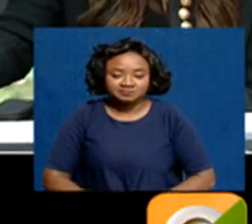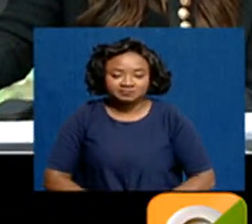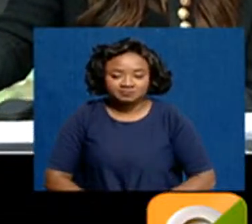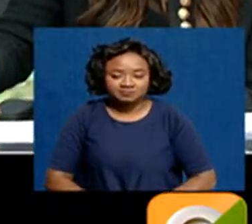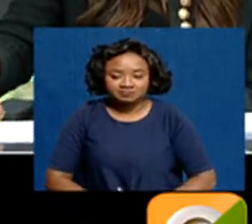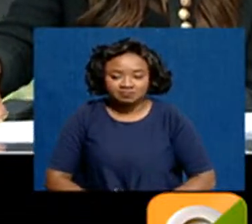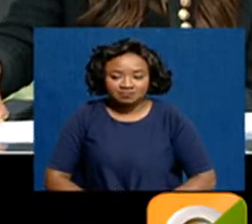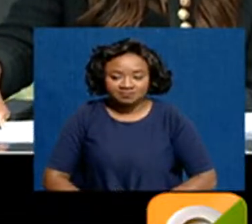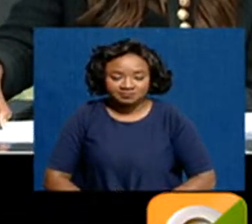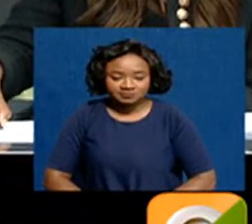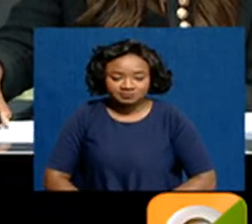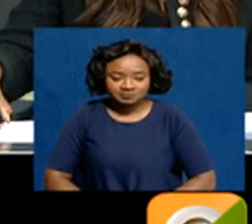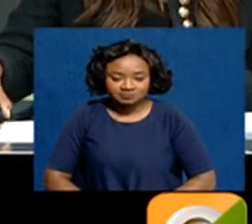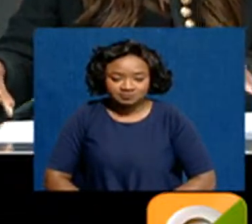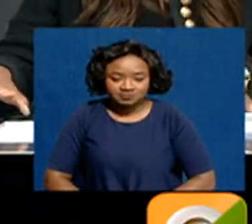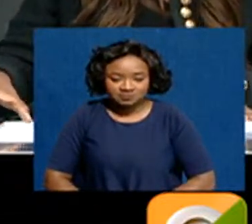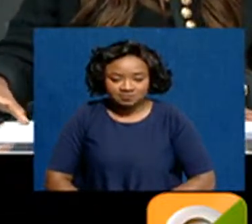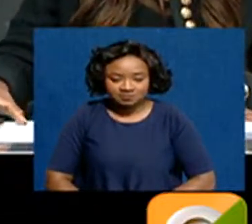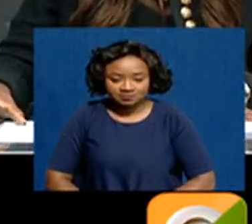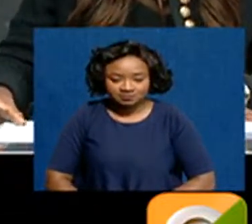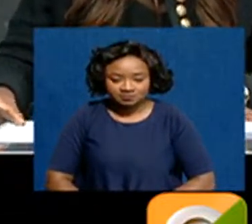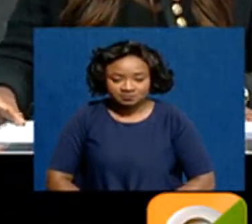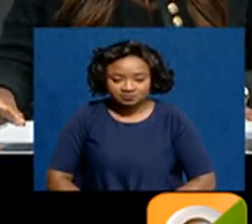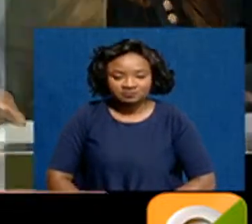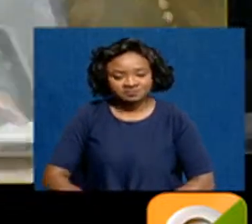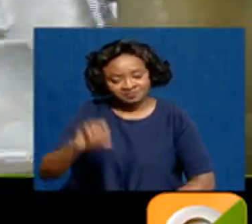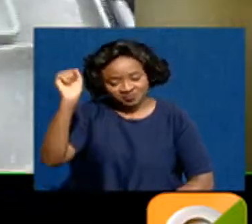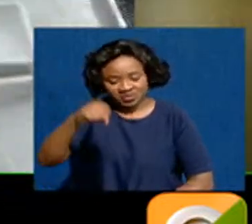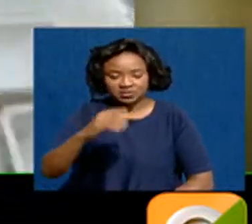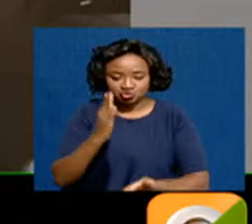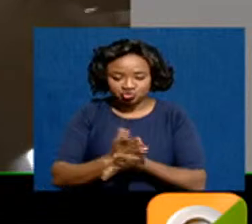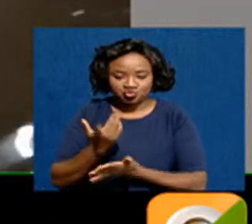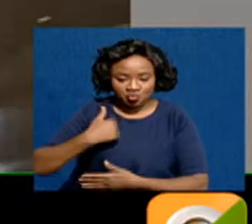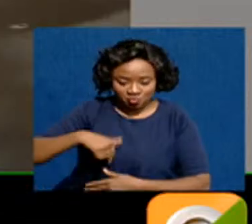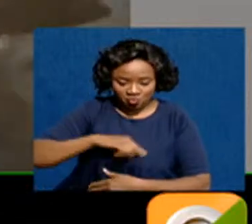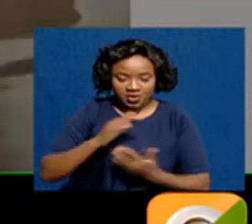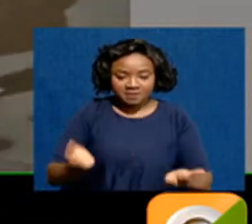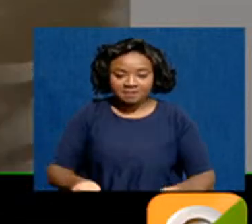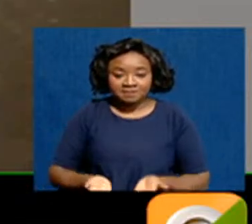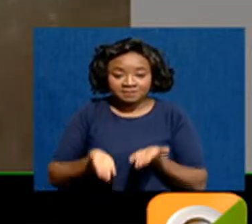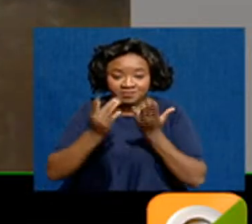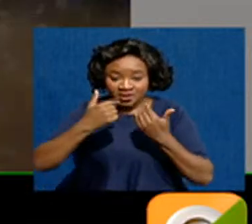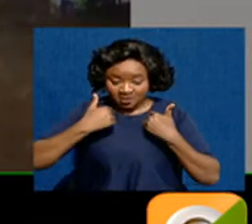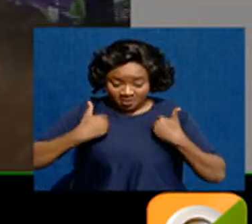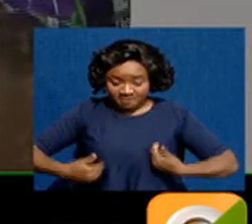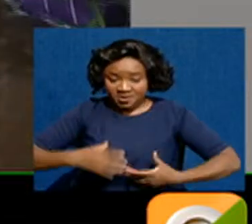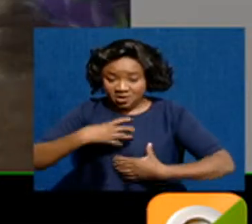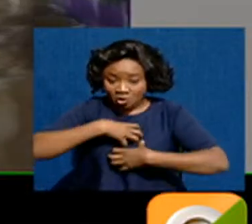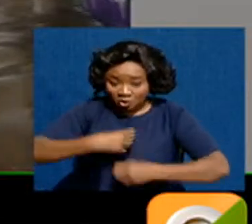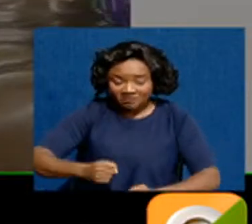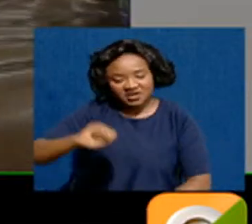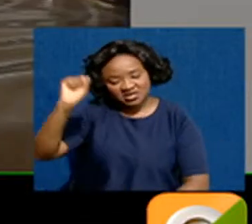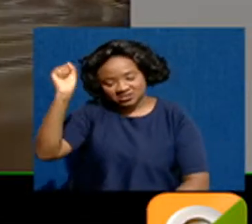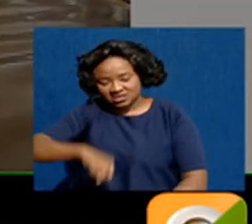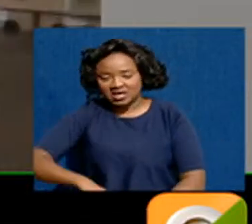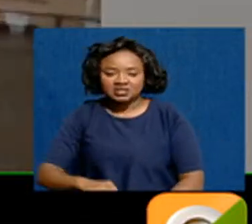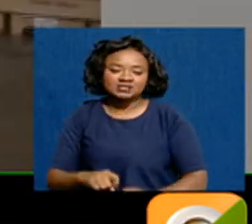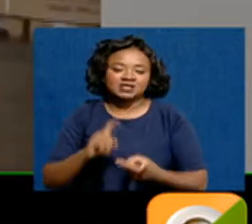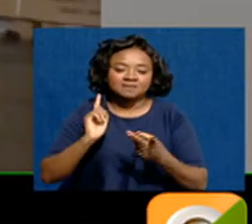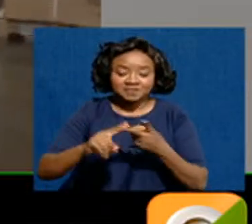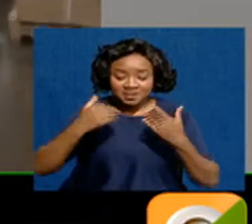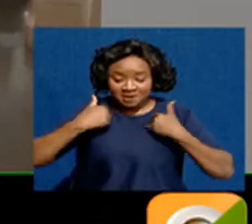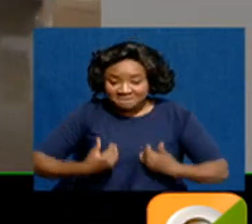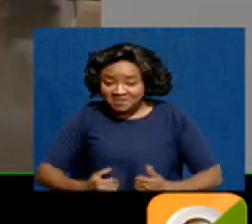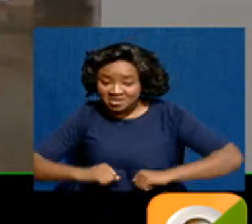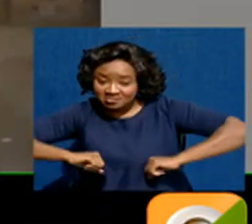old infrastructure, Jomo Kenyatta International Airport, I'll tell you yes. Am I confident about the pace? I tell you yes. Am I happy